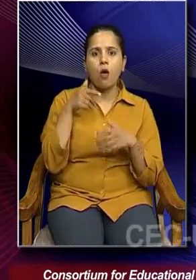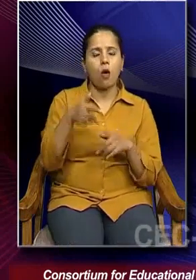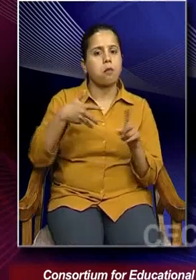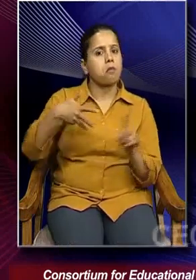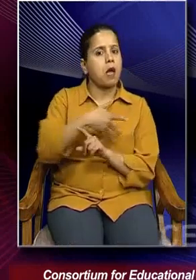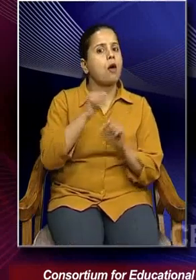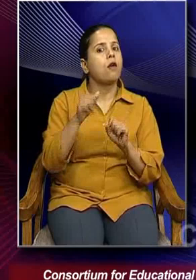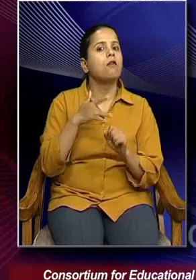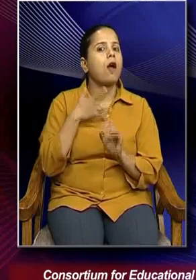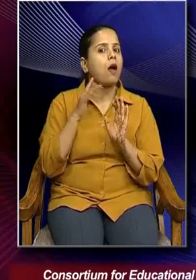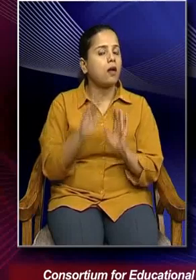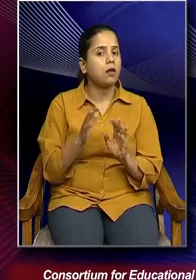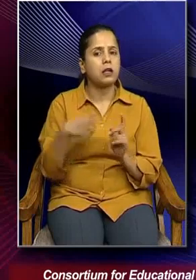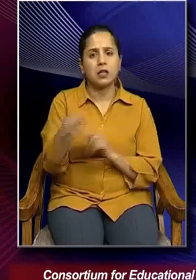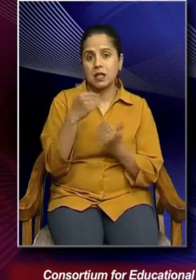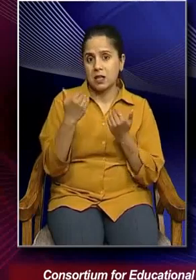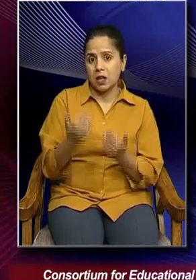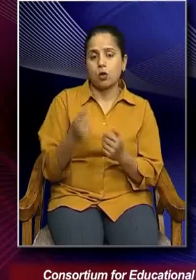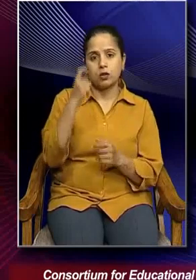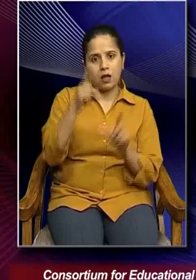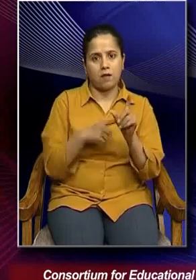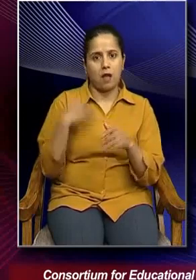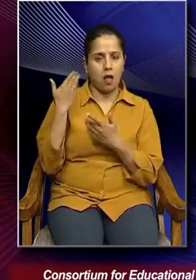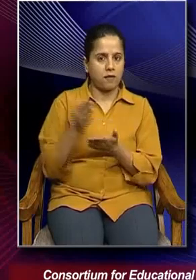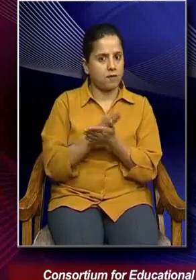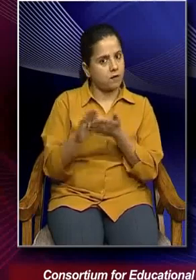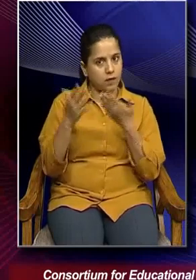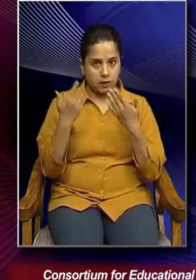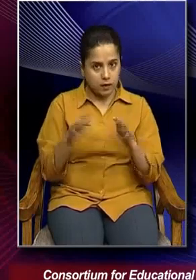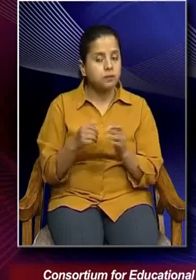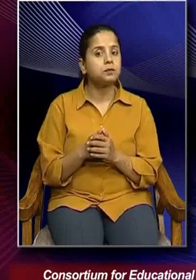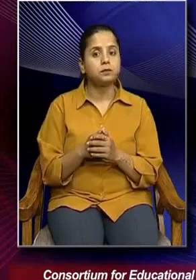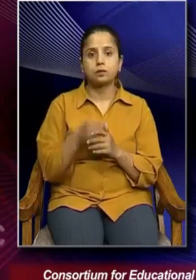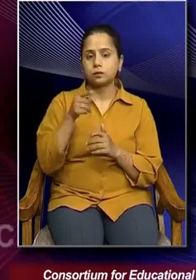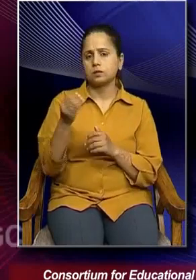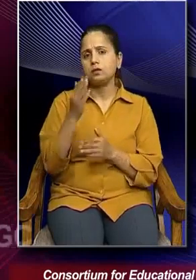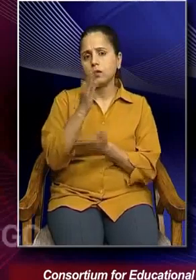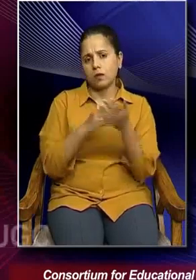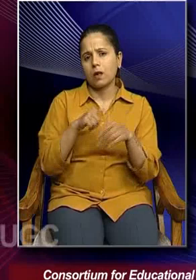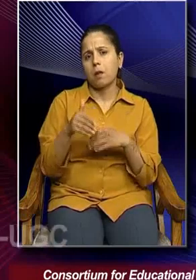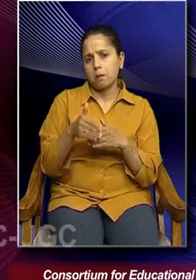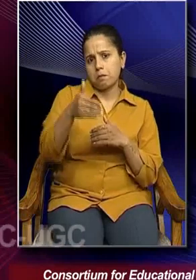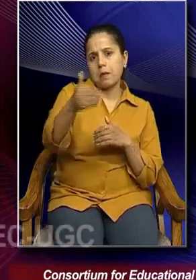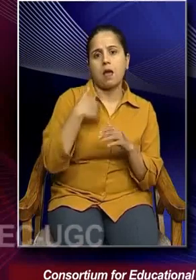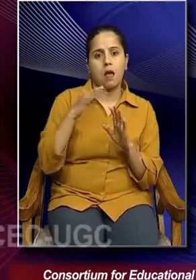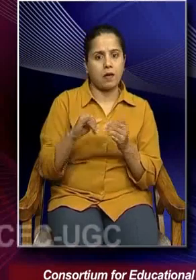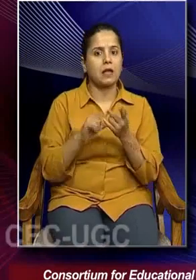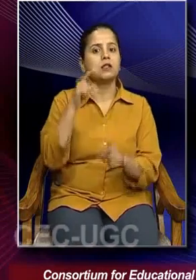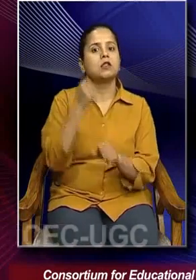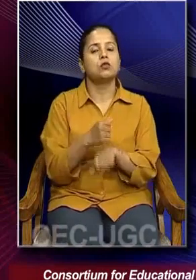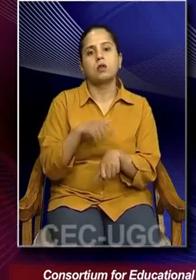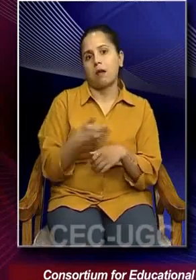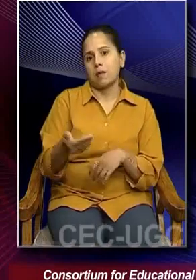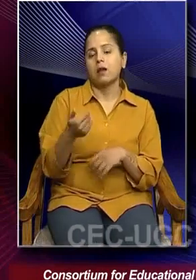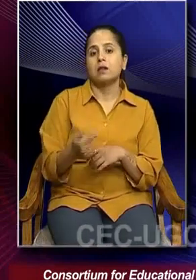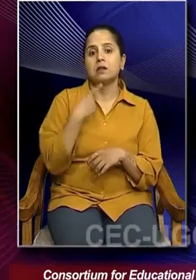under which we are right now. 7 years have already passed, and halfway we are into the SDG era. In